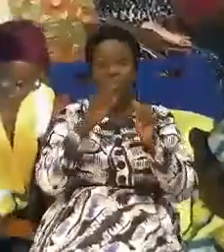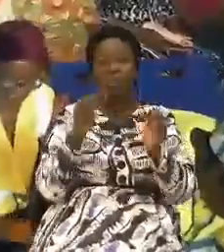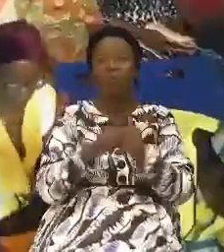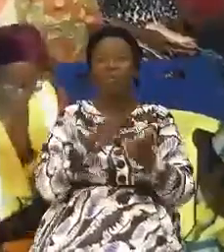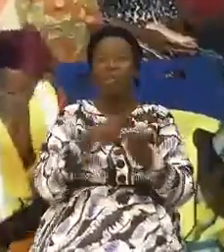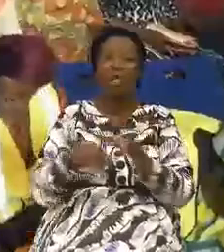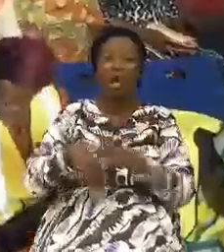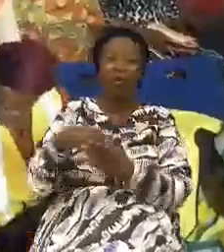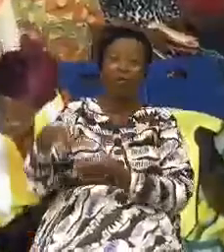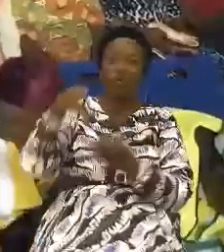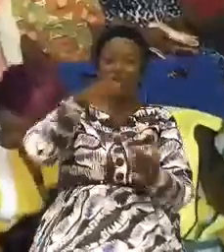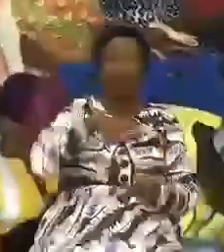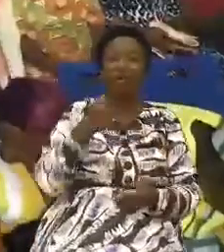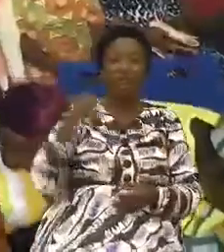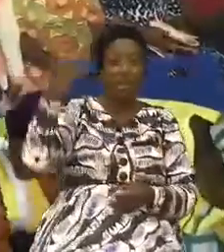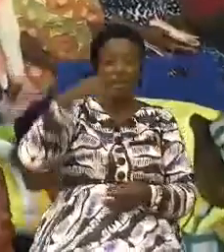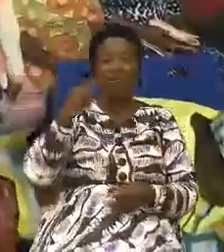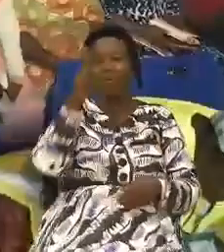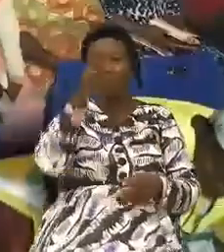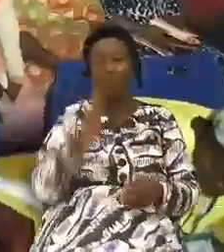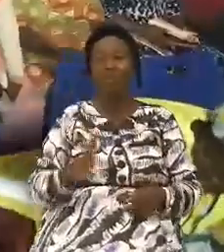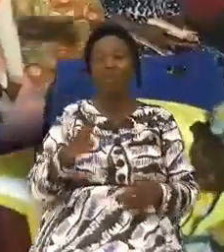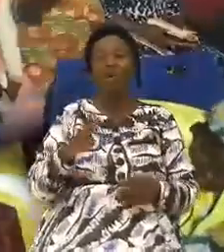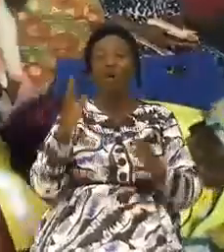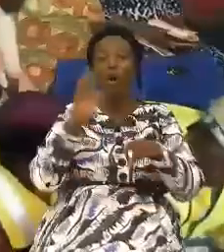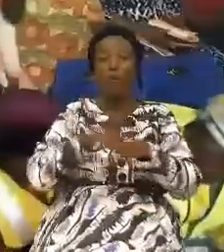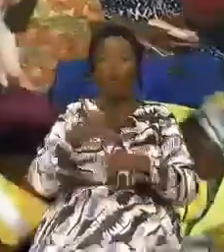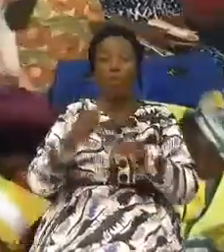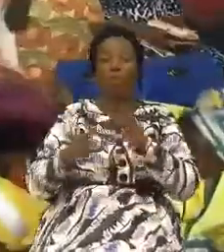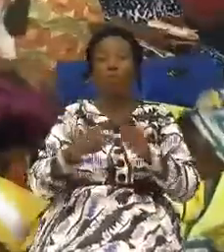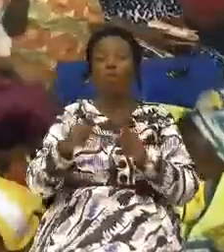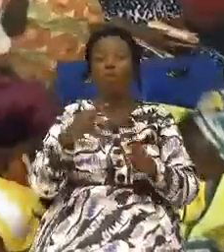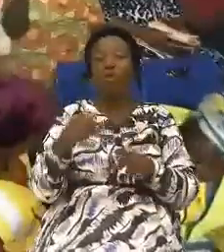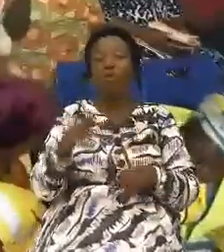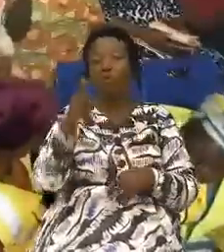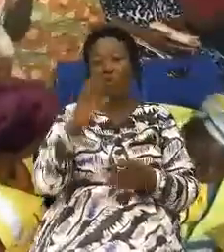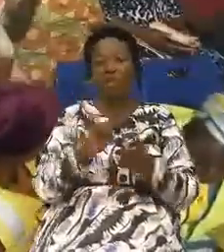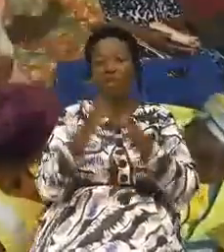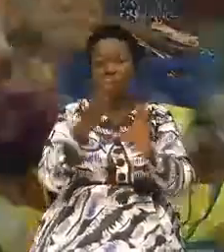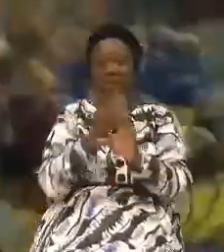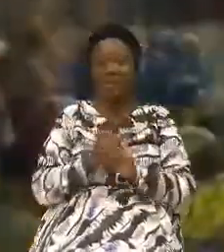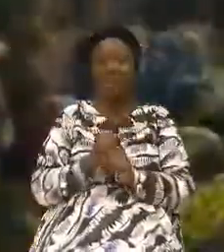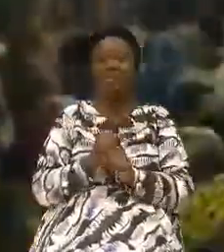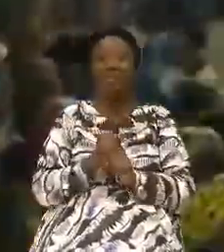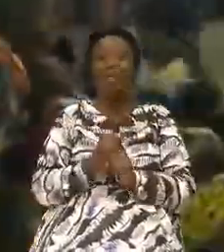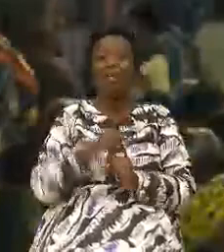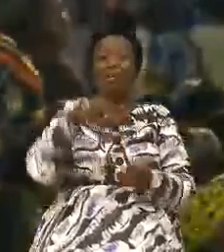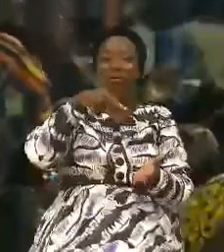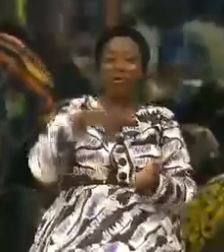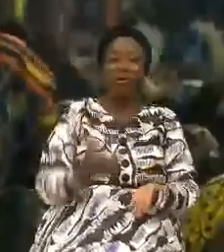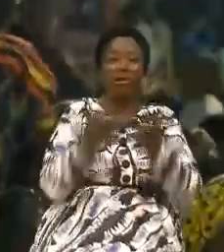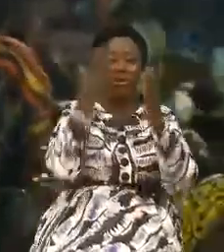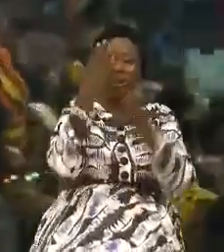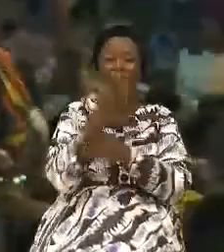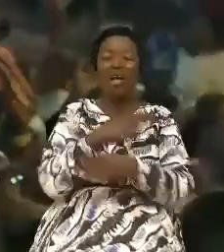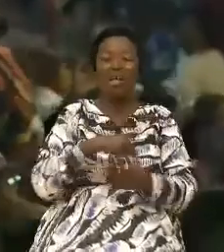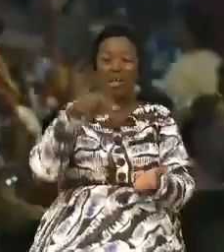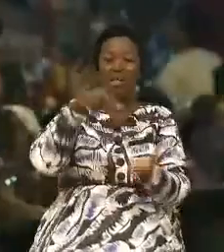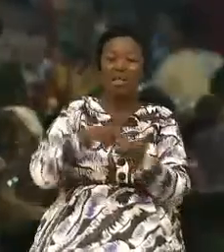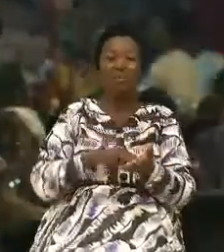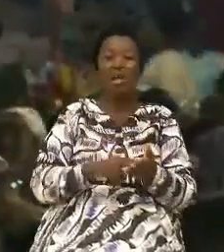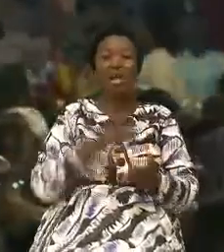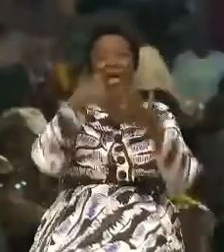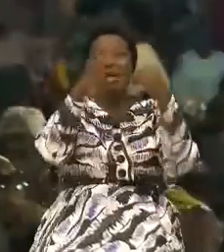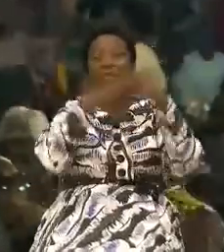the life of the people that receive. Raise up your hand and stand up. Heaven is watching for you. Heaven is looking for you. Heaven